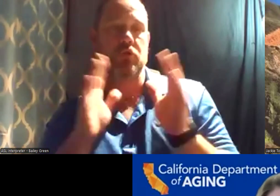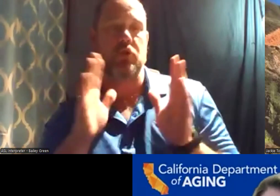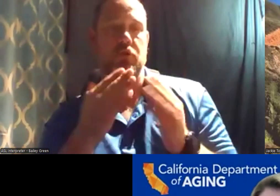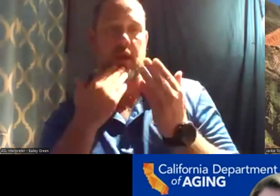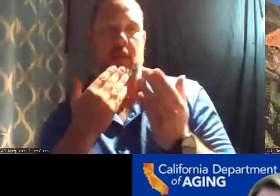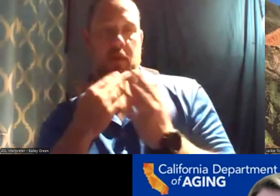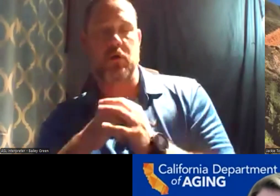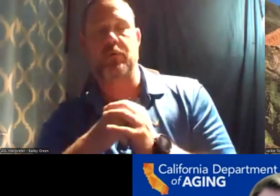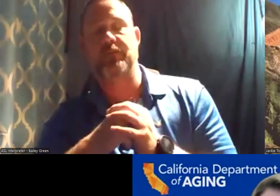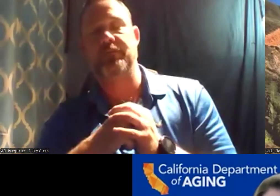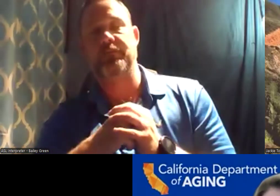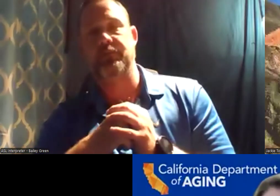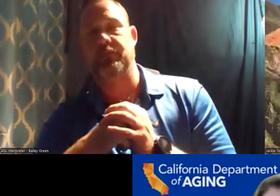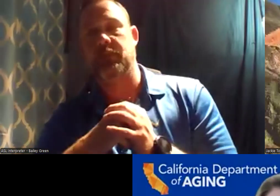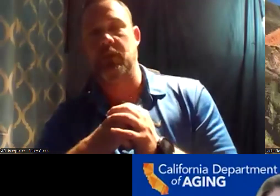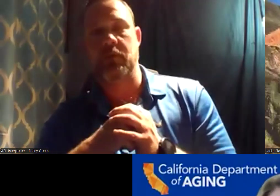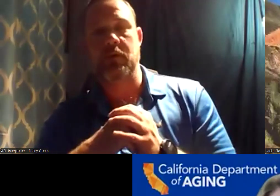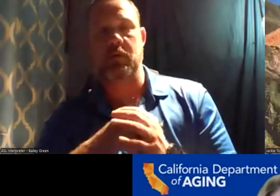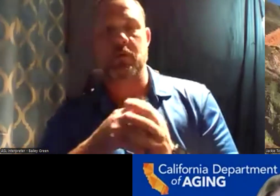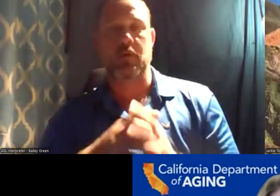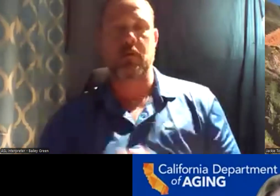Jackie. That clarifies. Okay. Thank you.